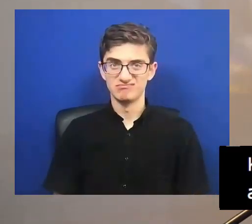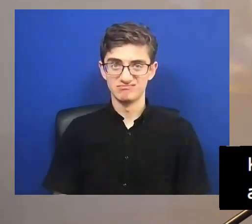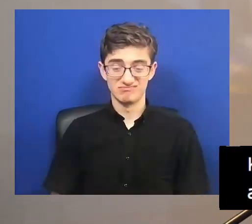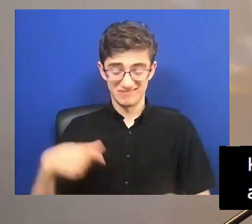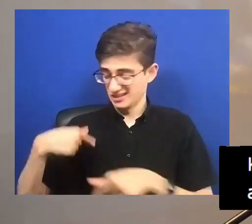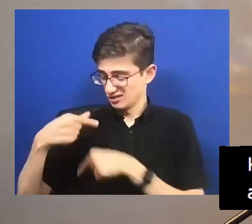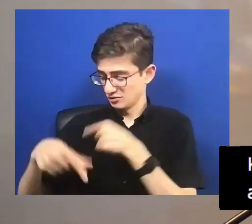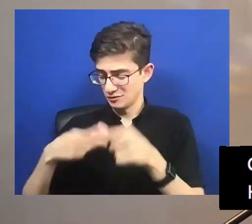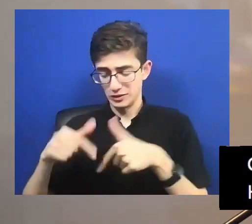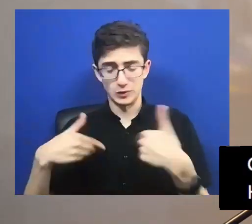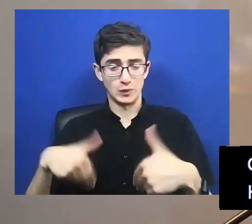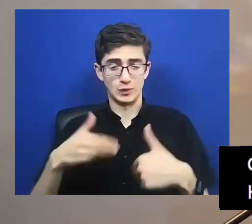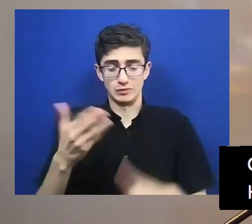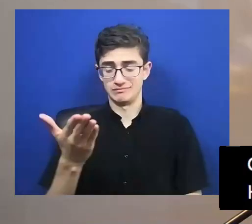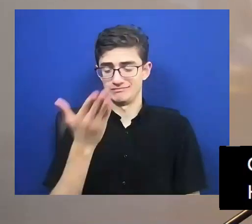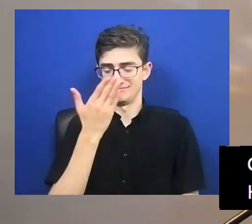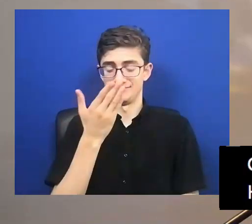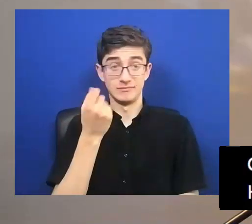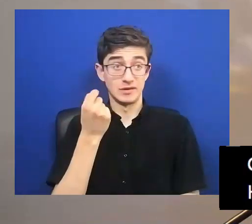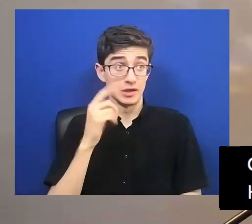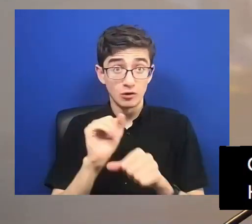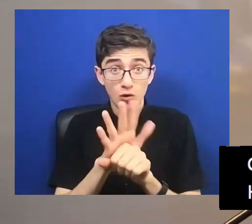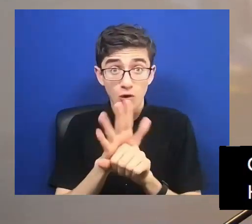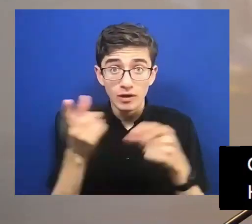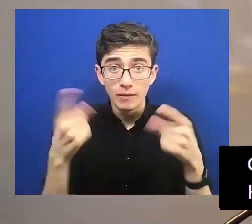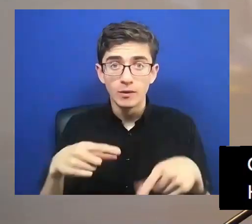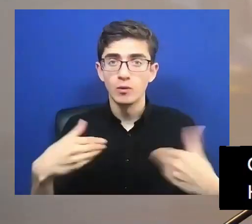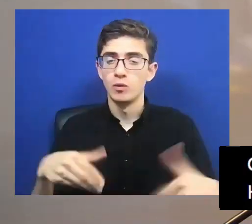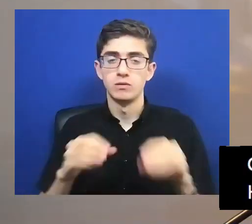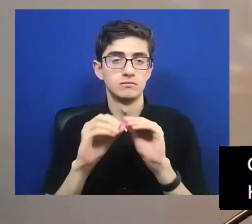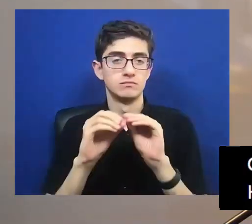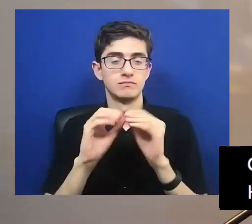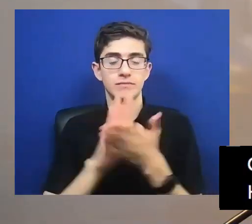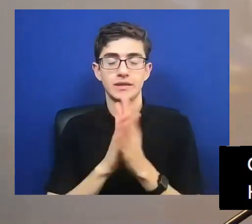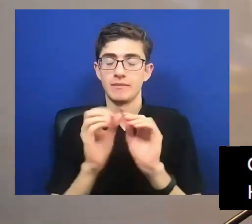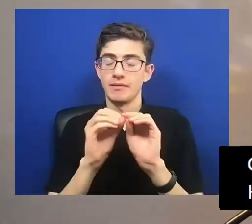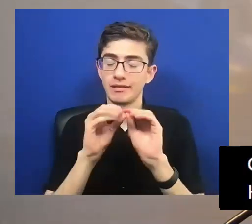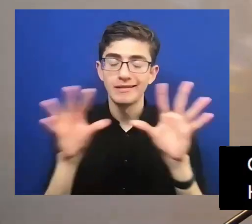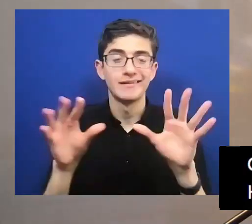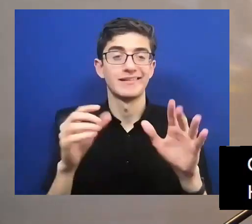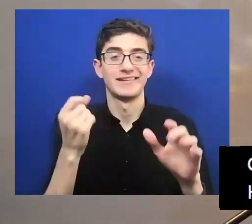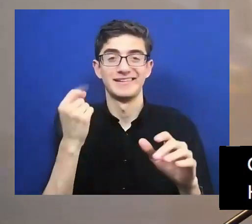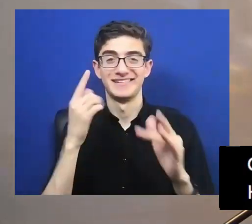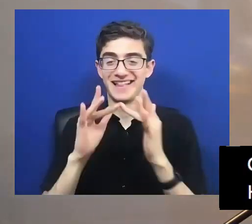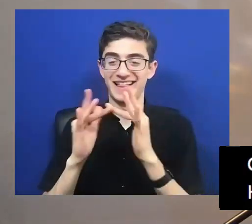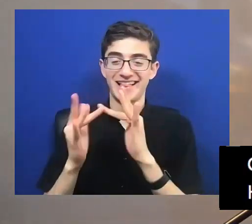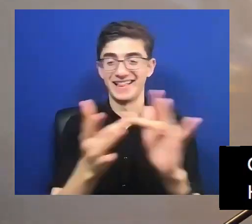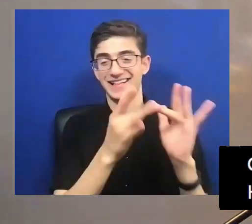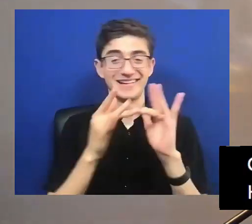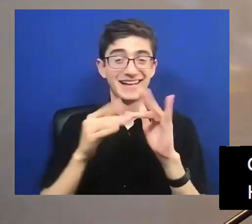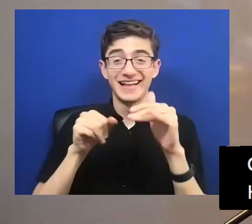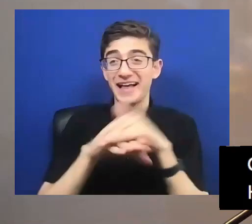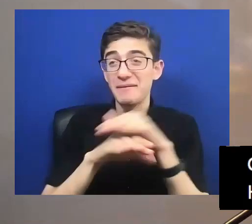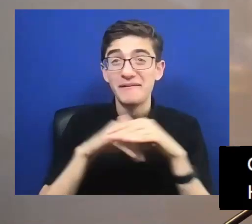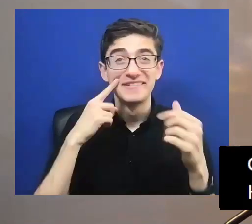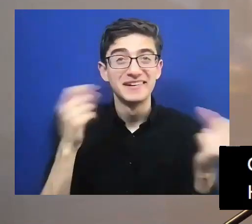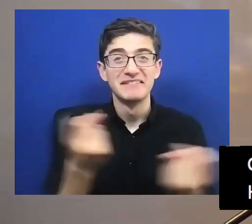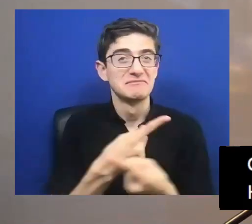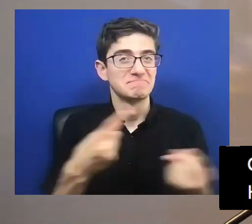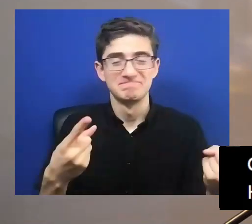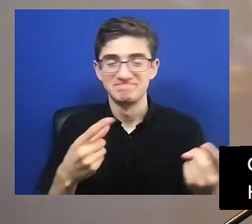COVID-19 exposed how inaccessible and how unreliable a broadband connection was for many New